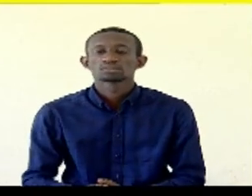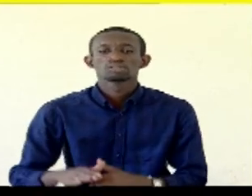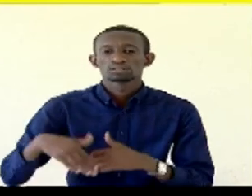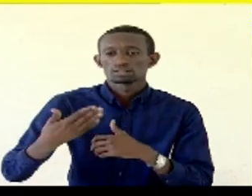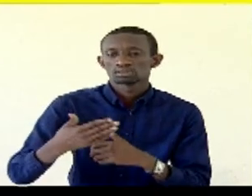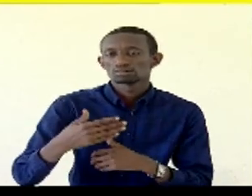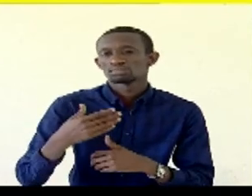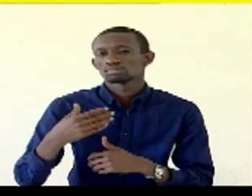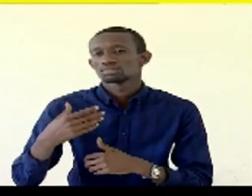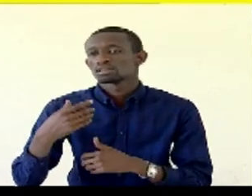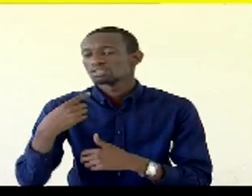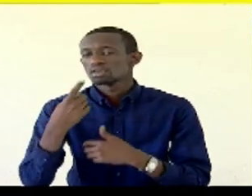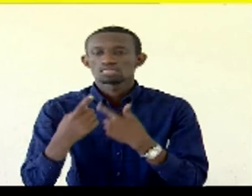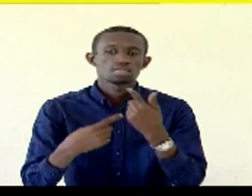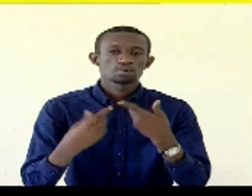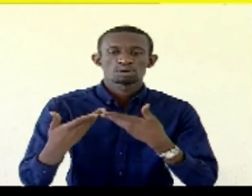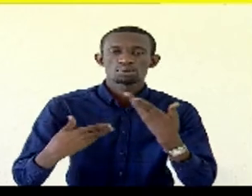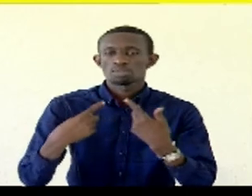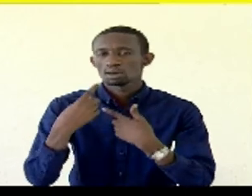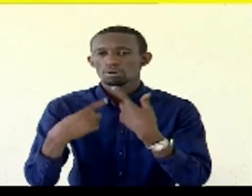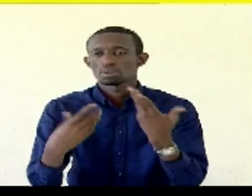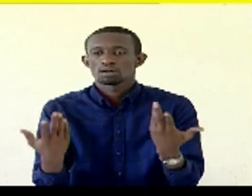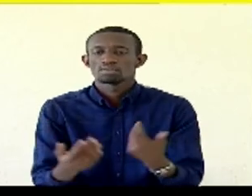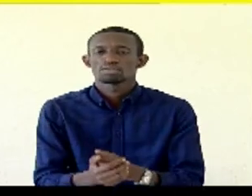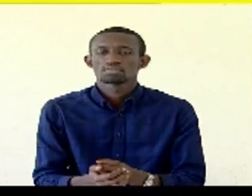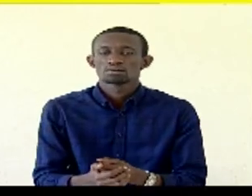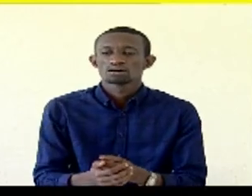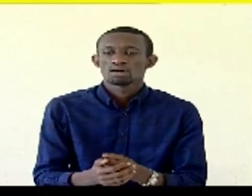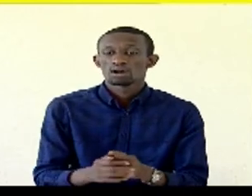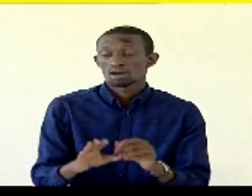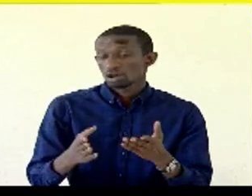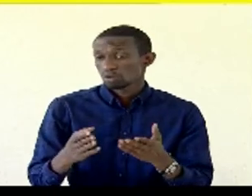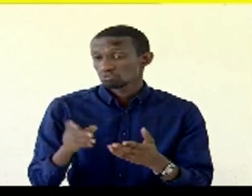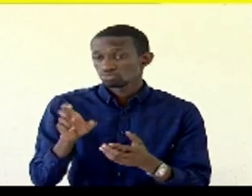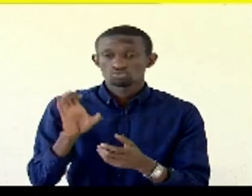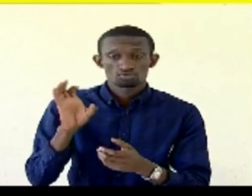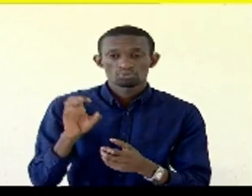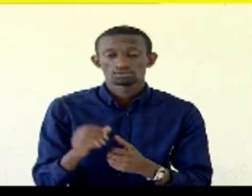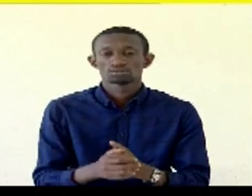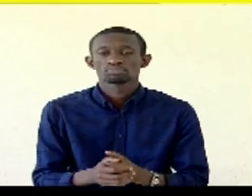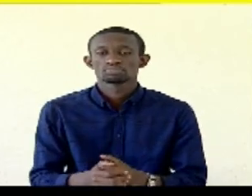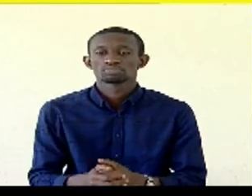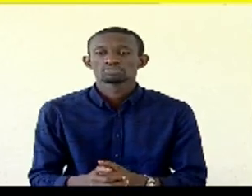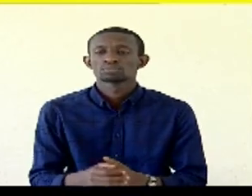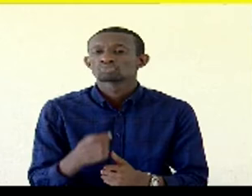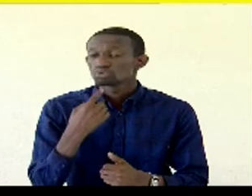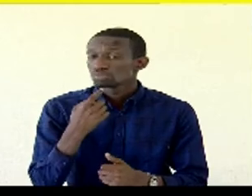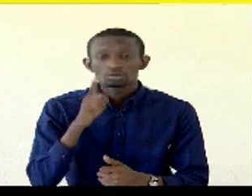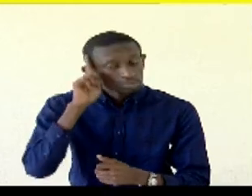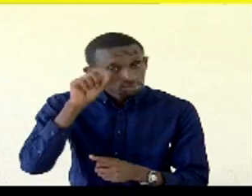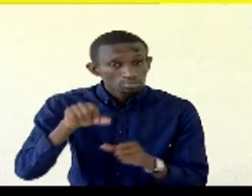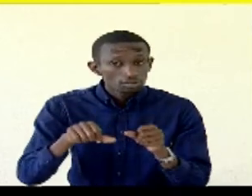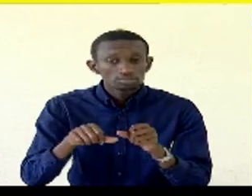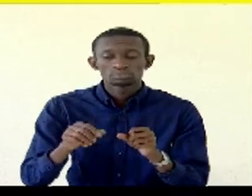and talk through your telophase. How do you wrap it up? How do you wind up? So mitotic nuclear division, there you